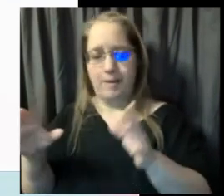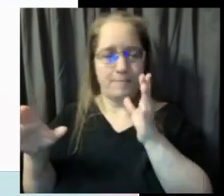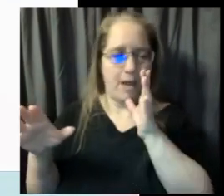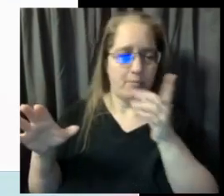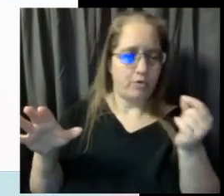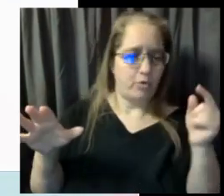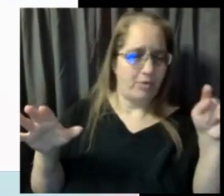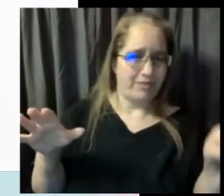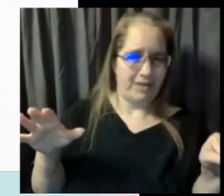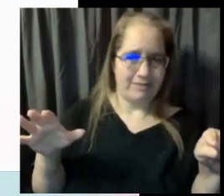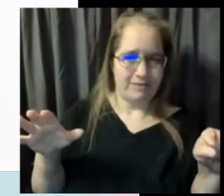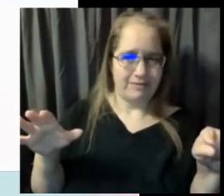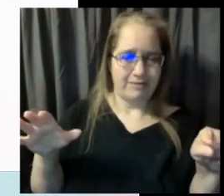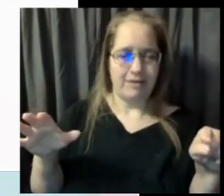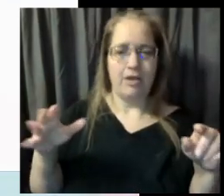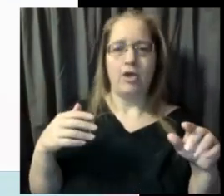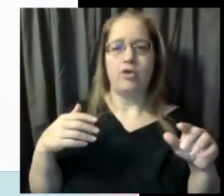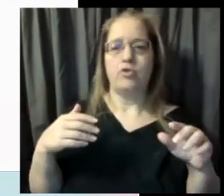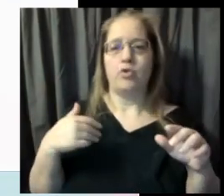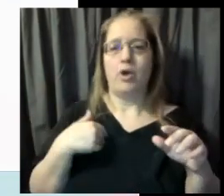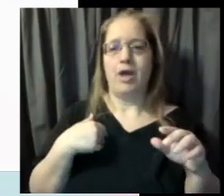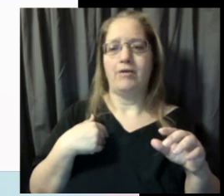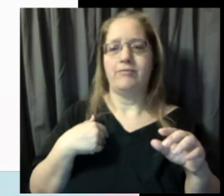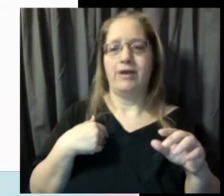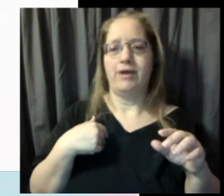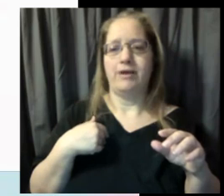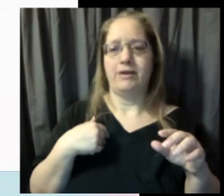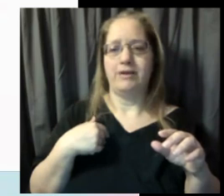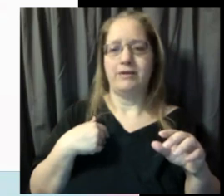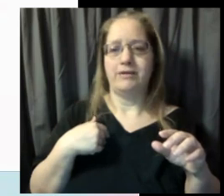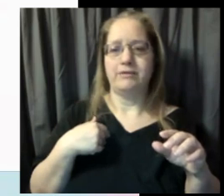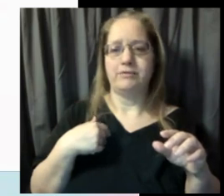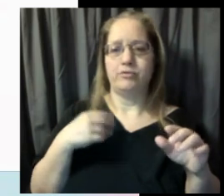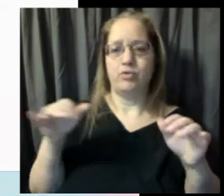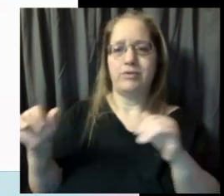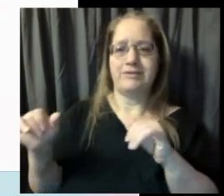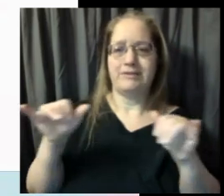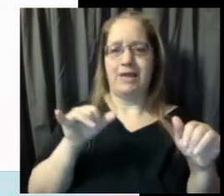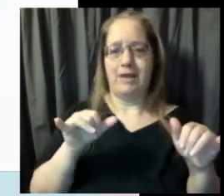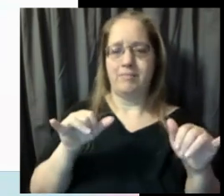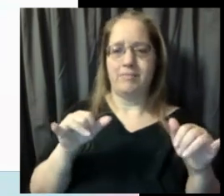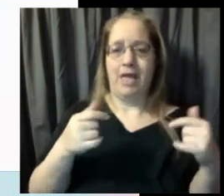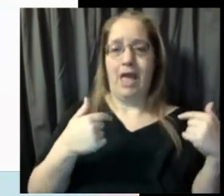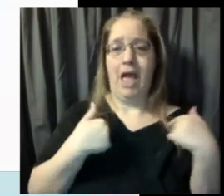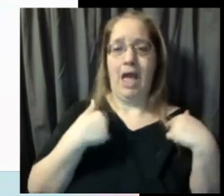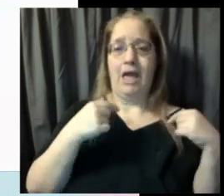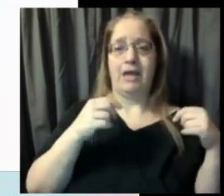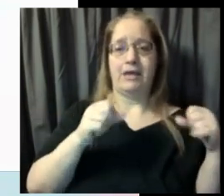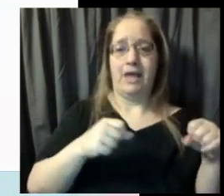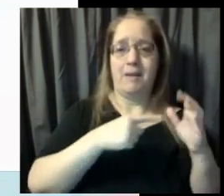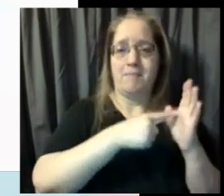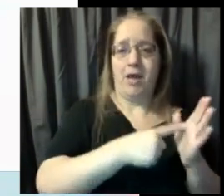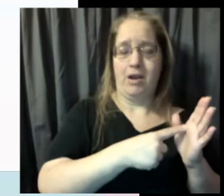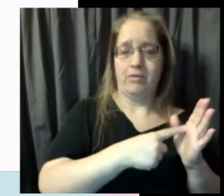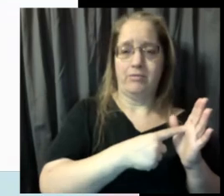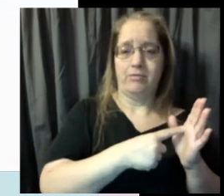will do this. And so you have a concrete kind of a mirrored checklist that you can do, model for your child.